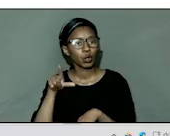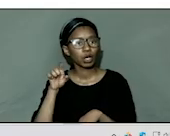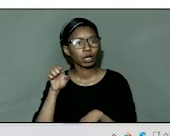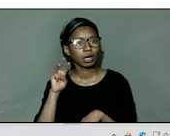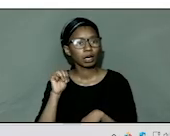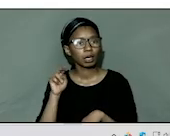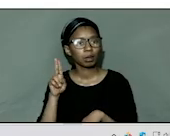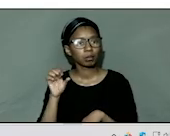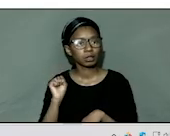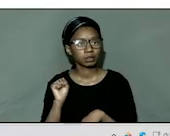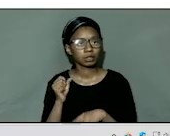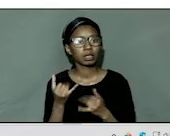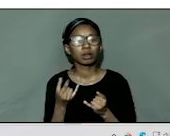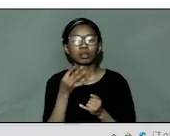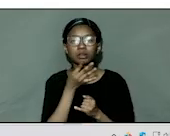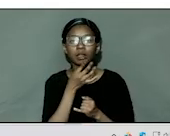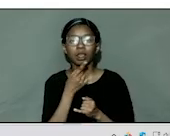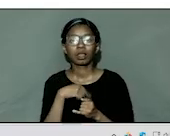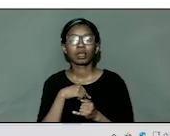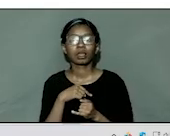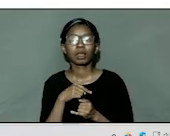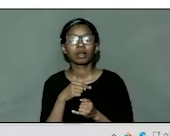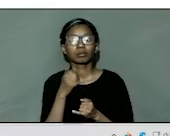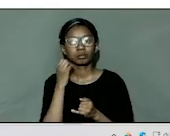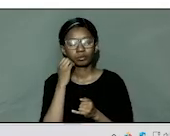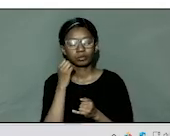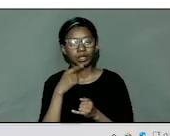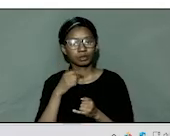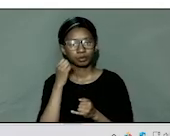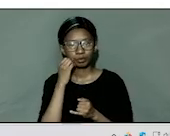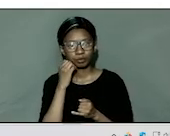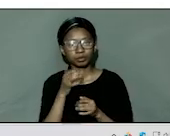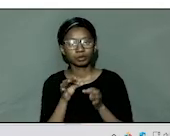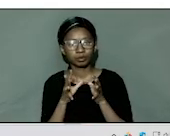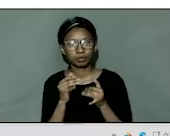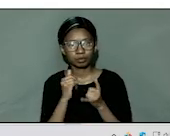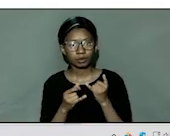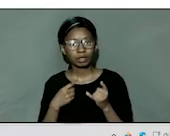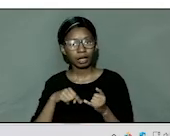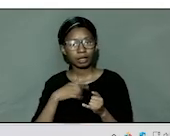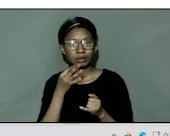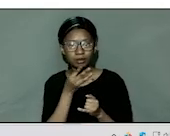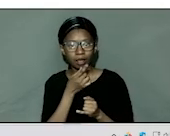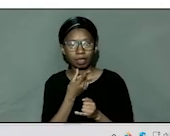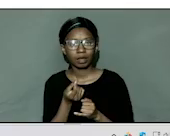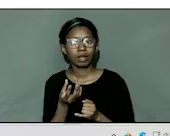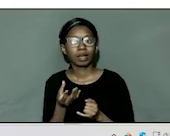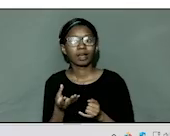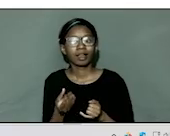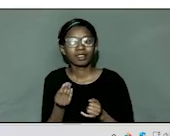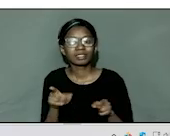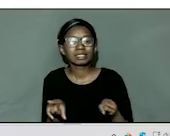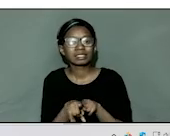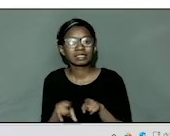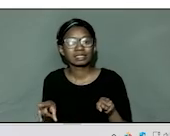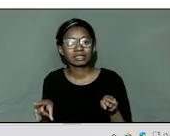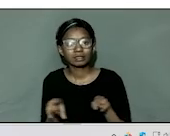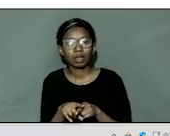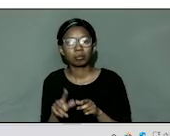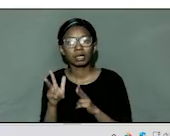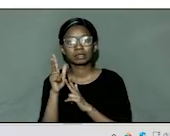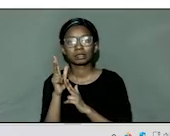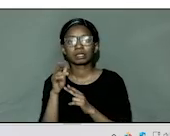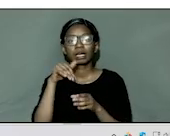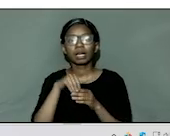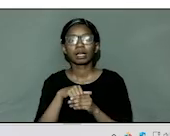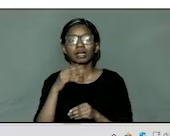So we say they share a common ancestor that existed where? In Africa. Presently, Potos only occurs